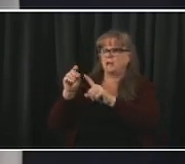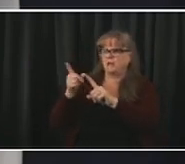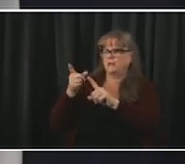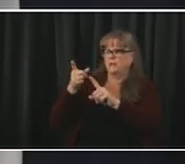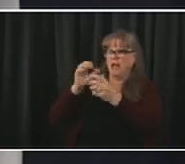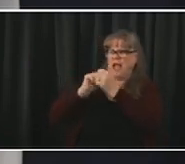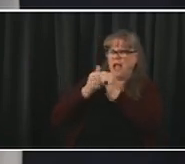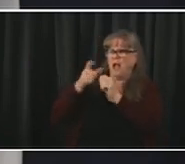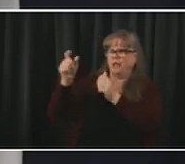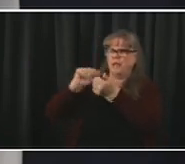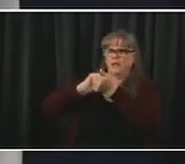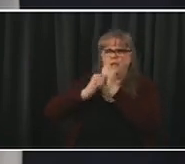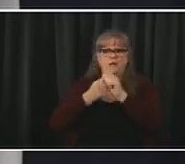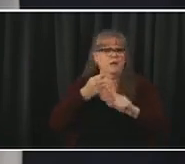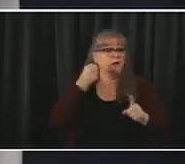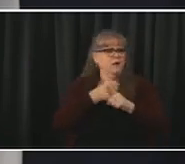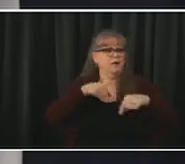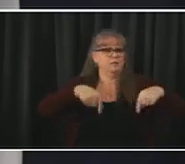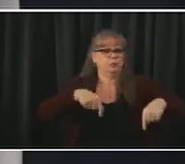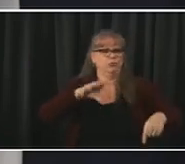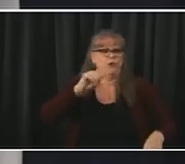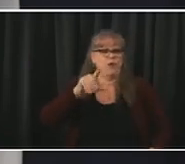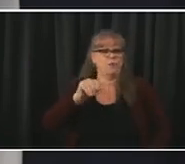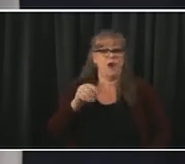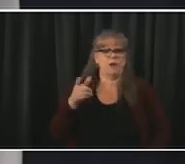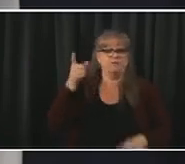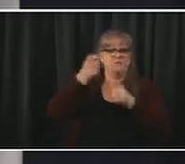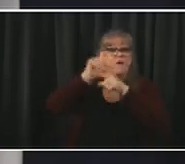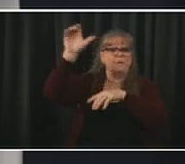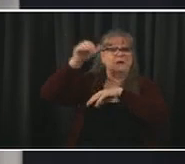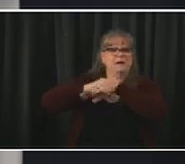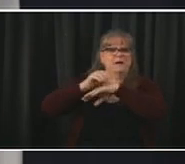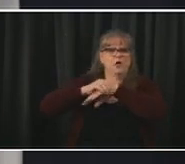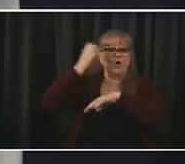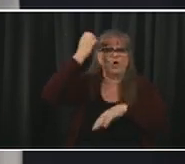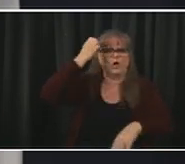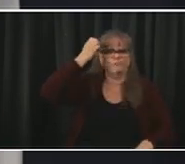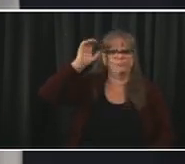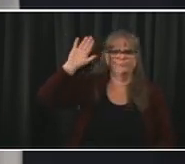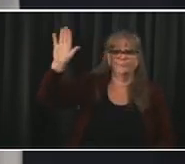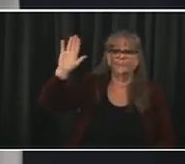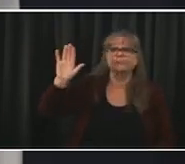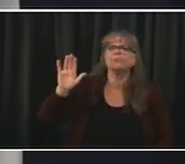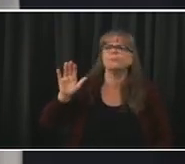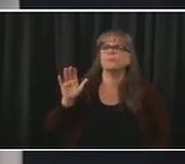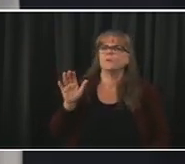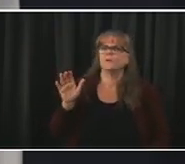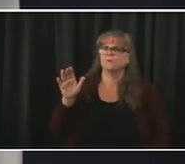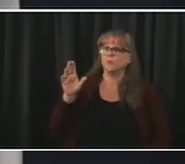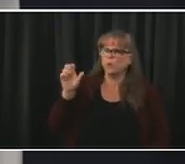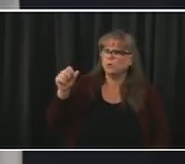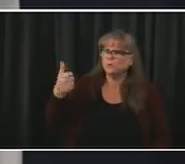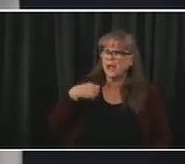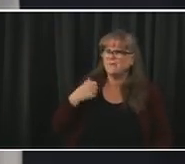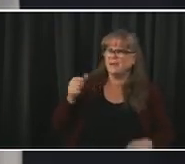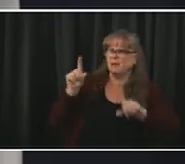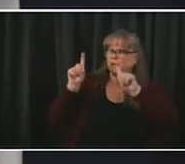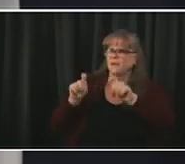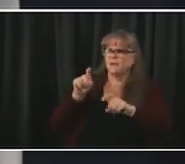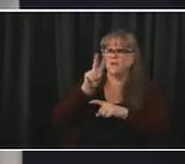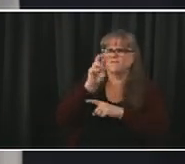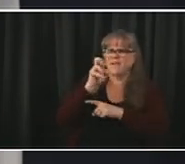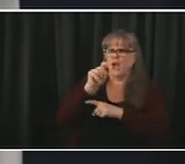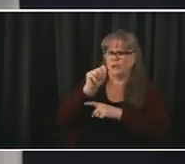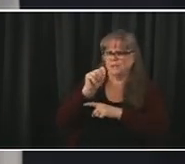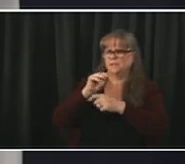what's being done to determine if they're present? So I'm very concerned in tracking this